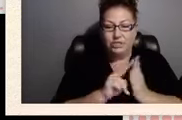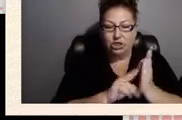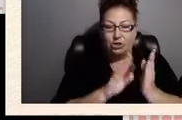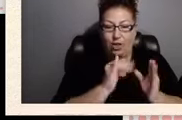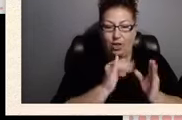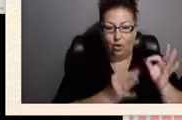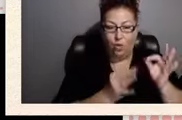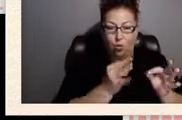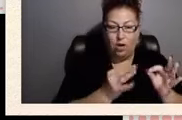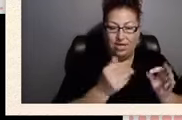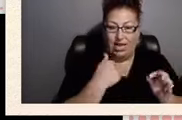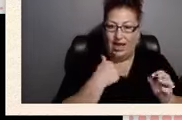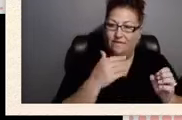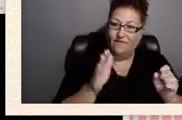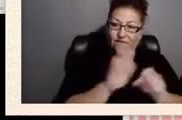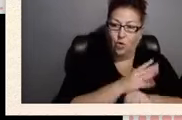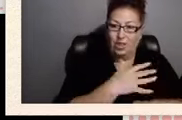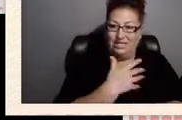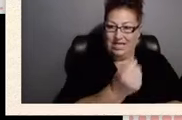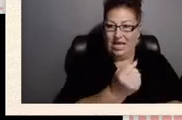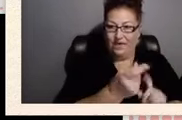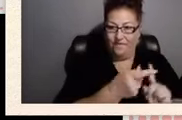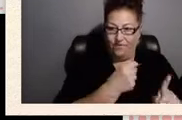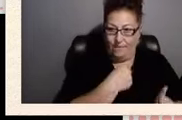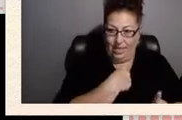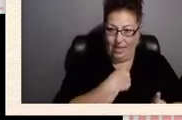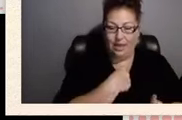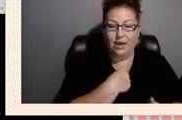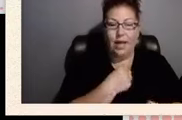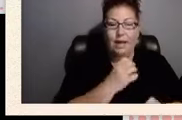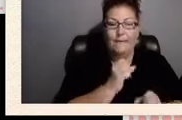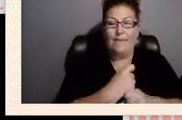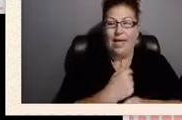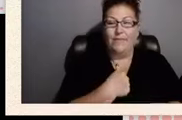fully taken away and made me fully incapacitated.